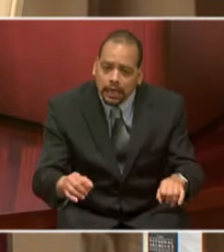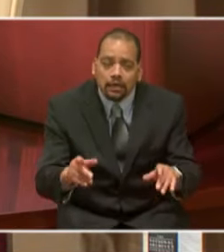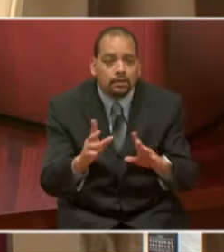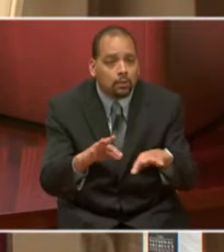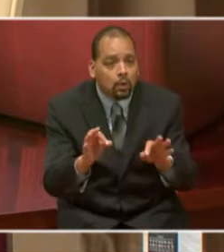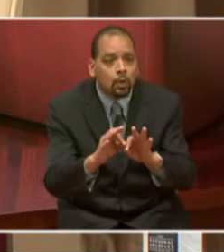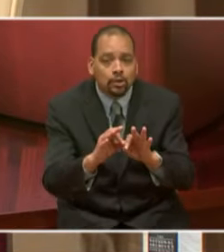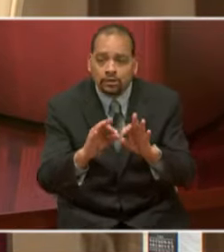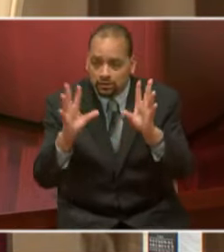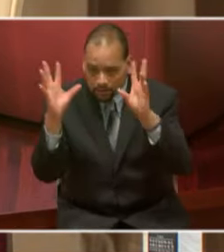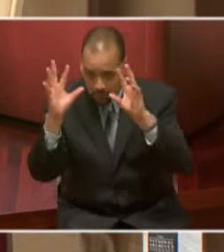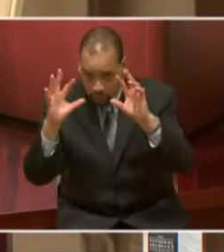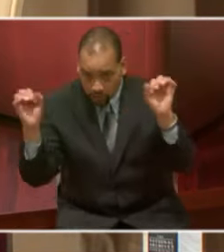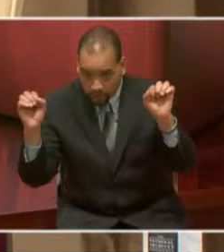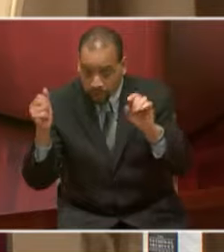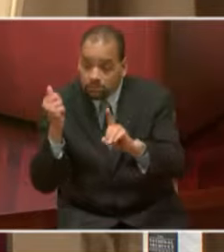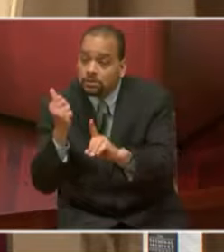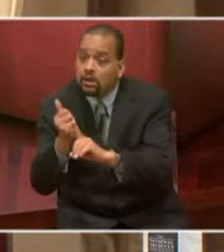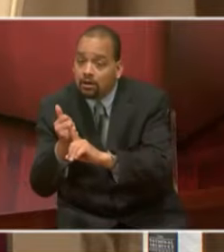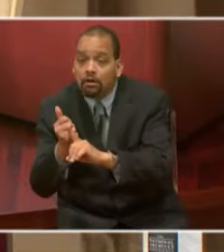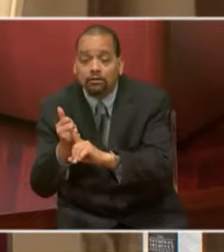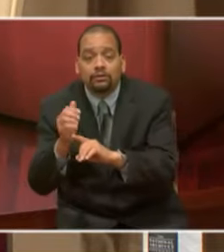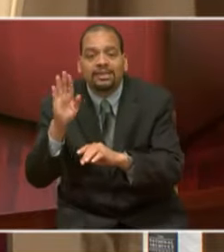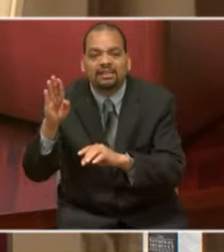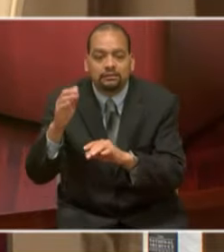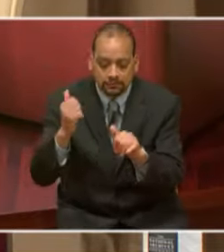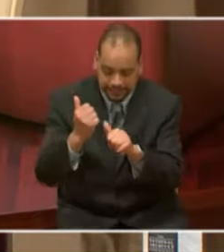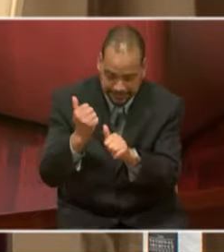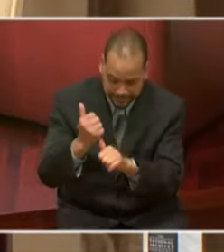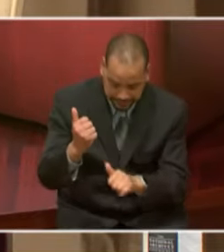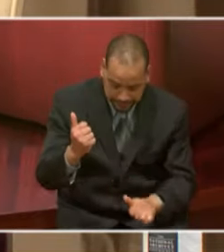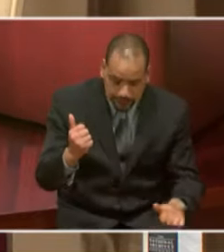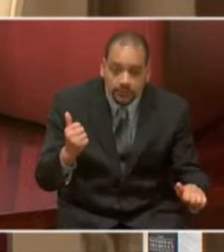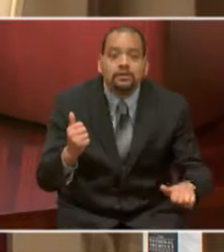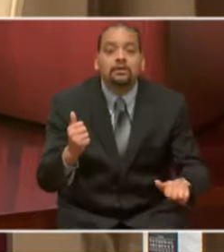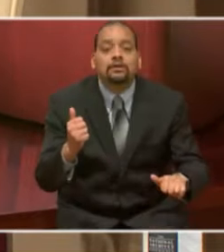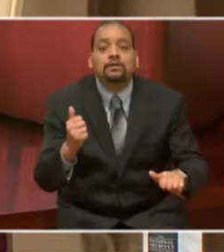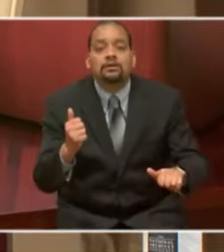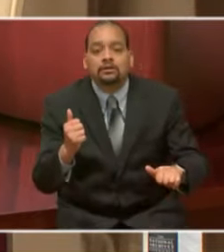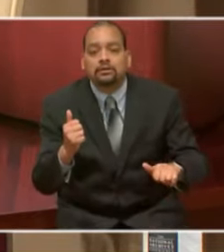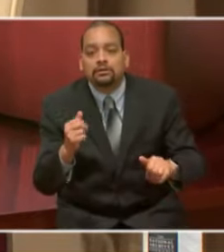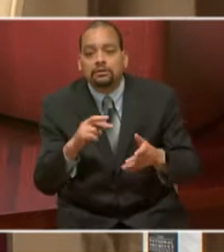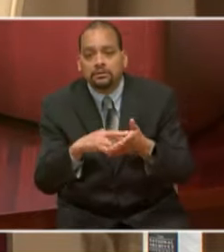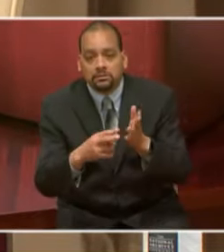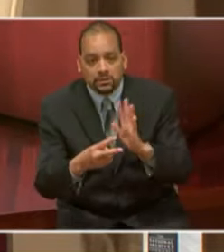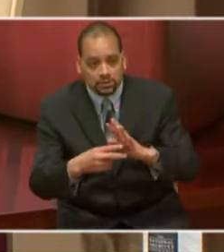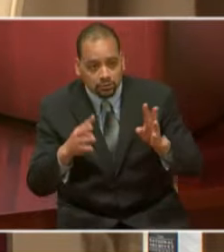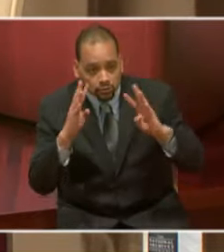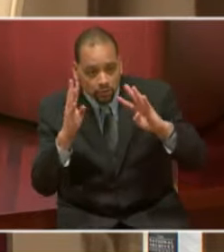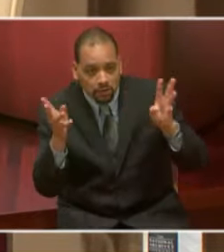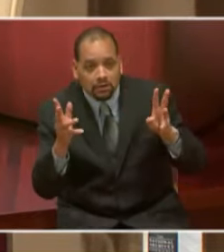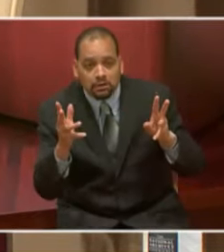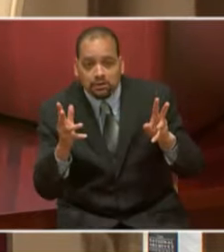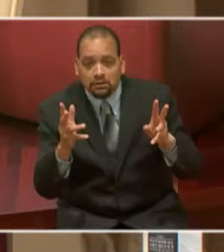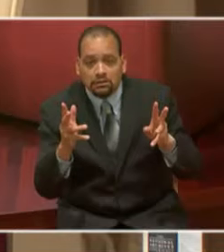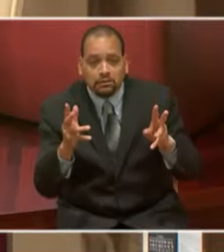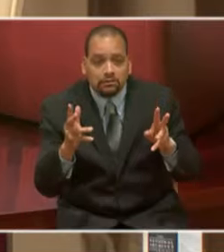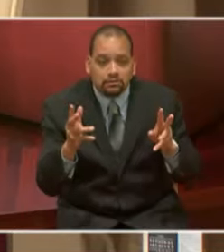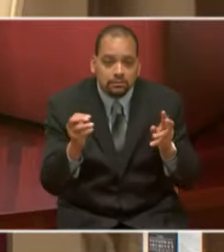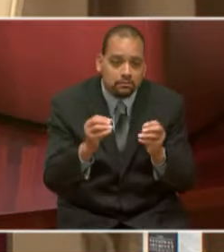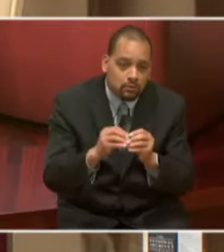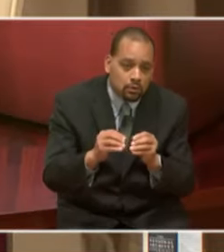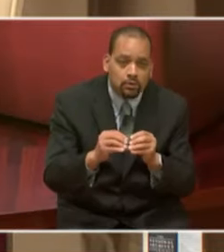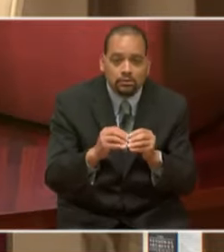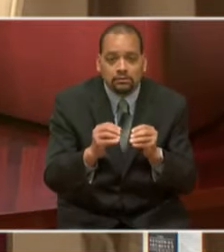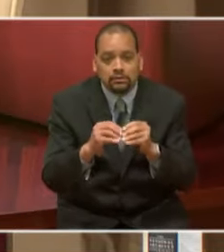both love this country for the idea and the process of becoming. Are you